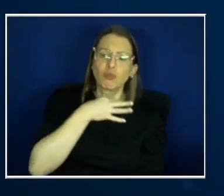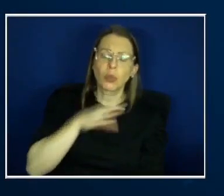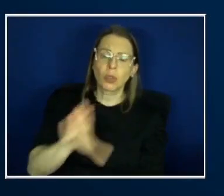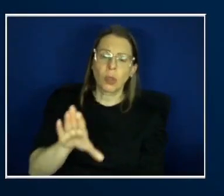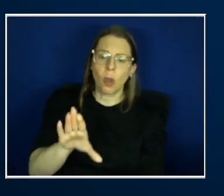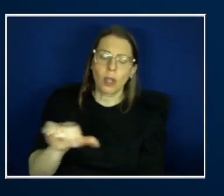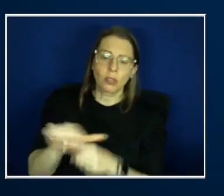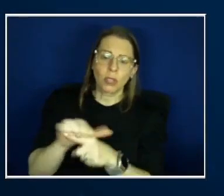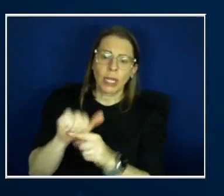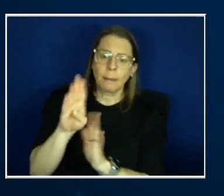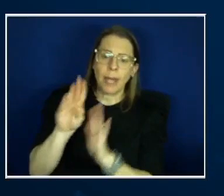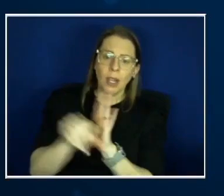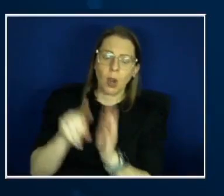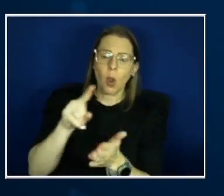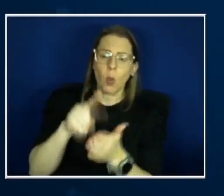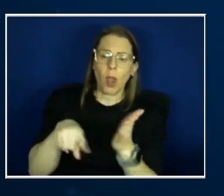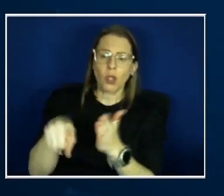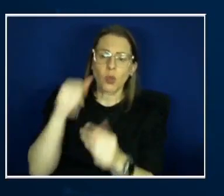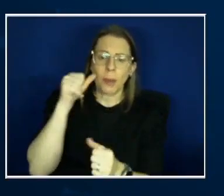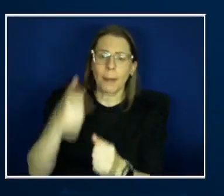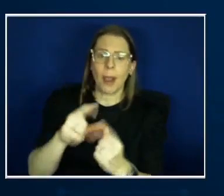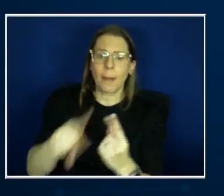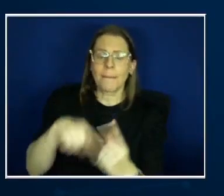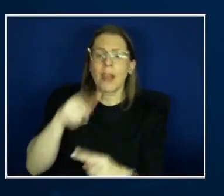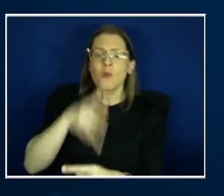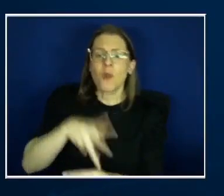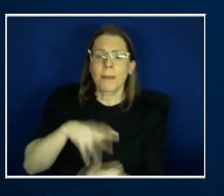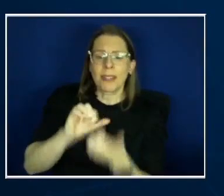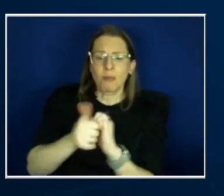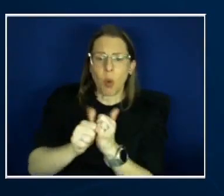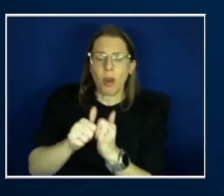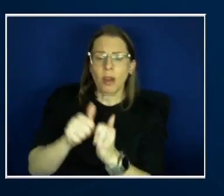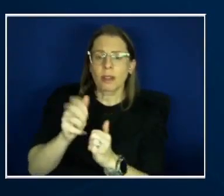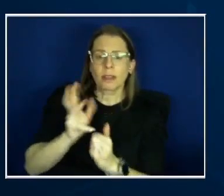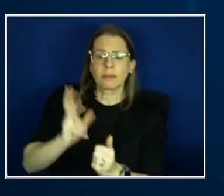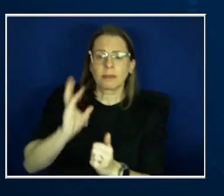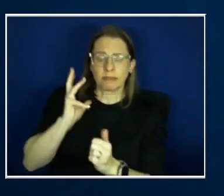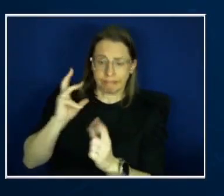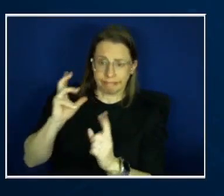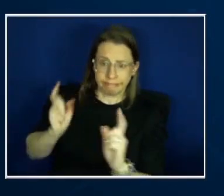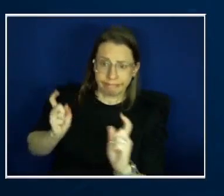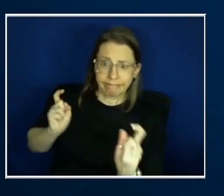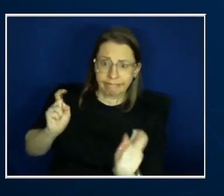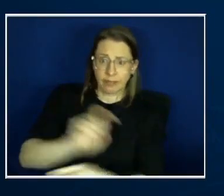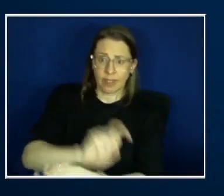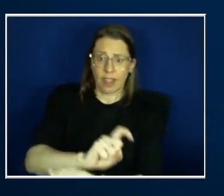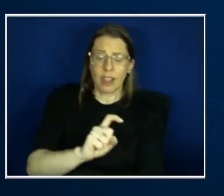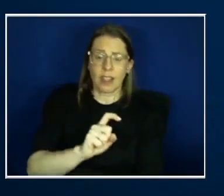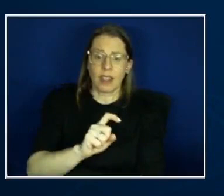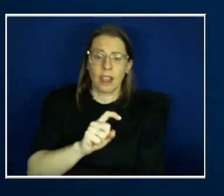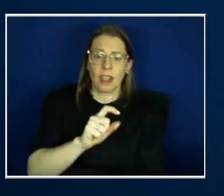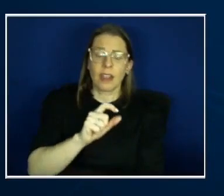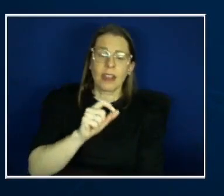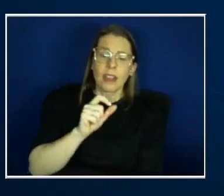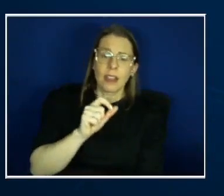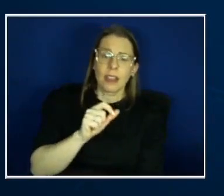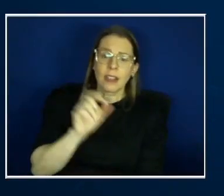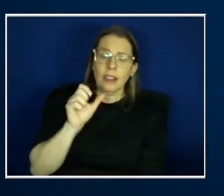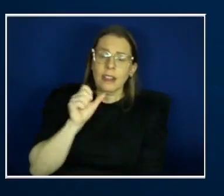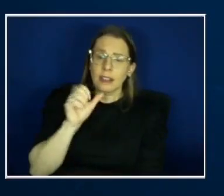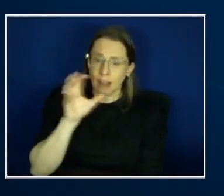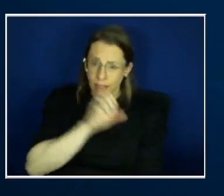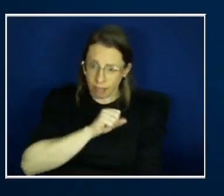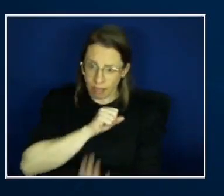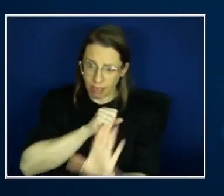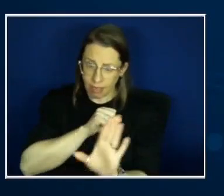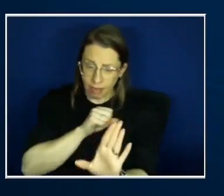and what you remember about women's sports and just how far it's come. And this is no insinuation that it's been a long time since you've been in medical school, I promise. We